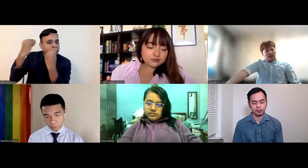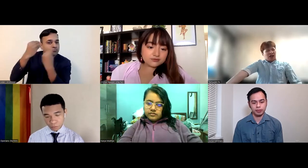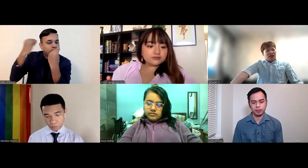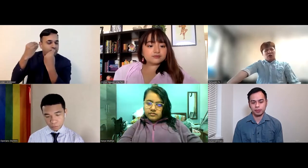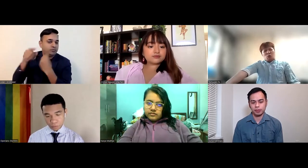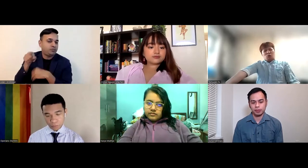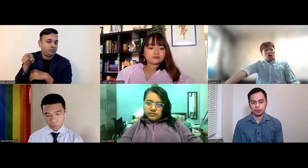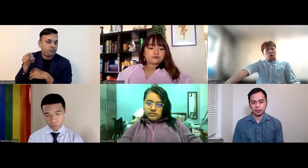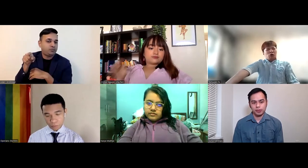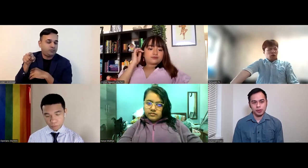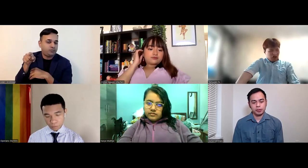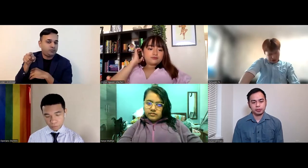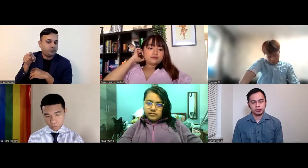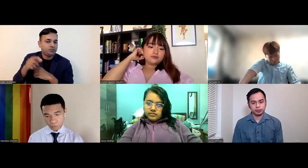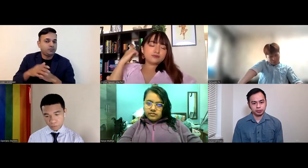were